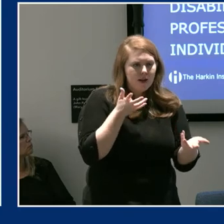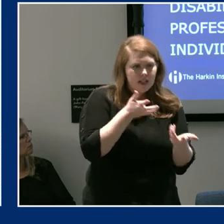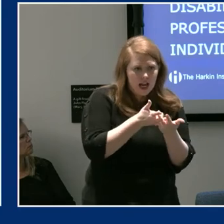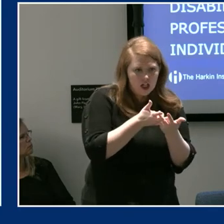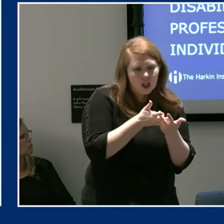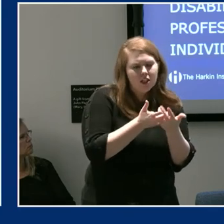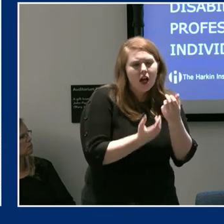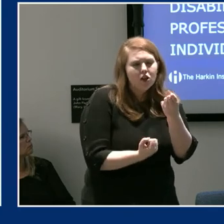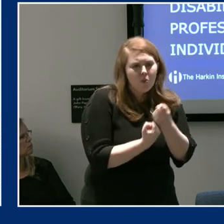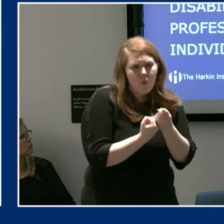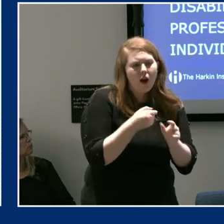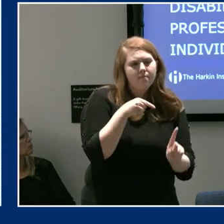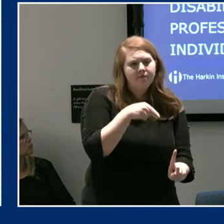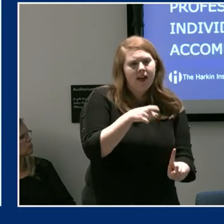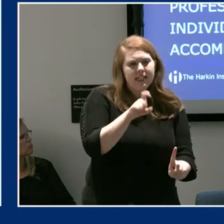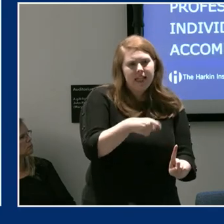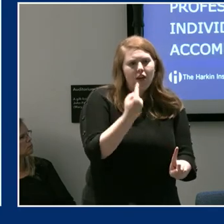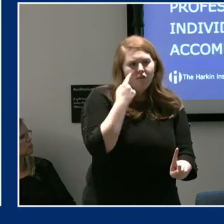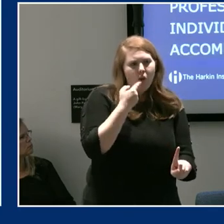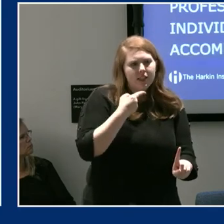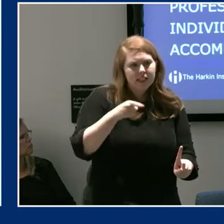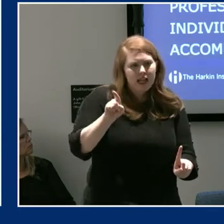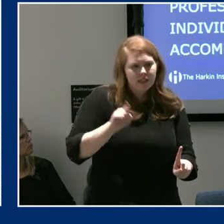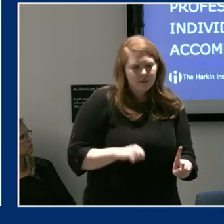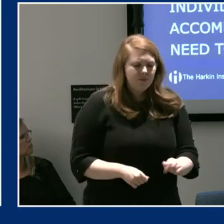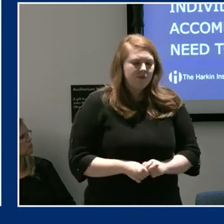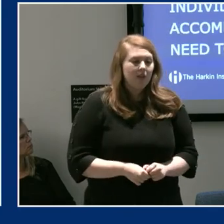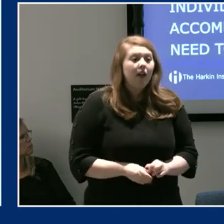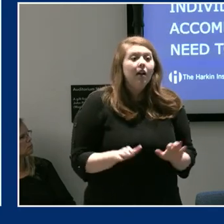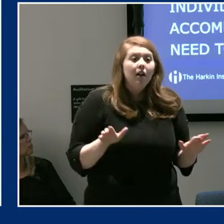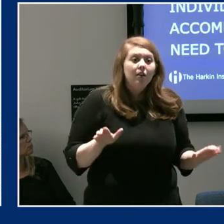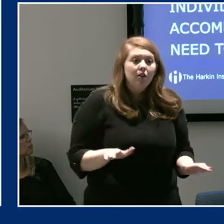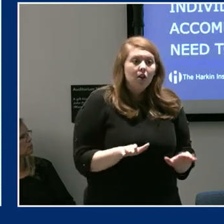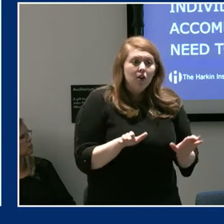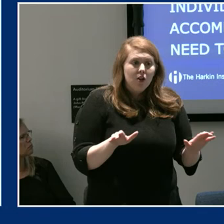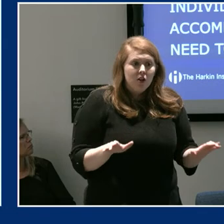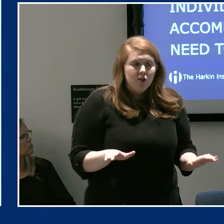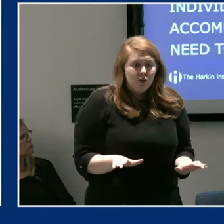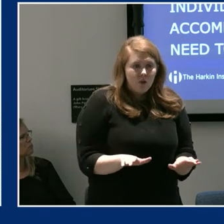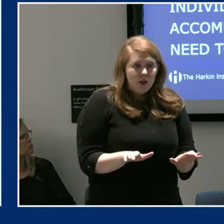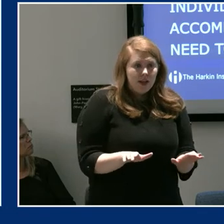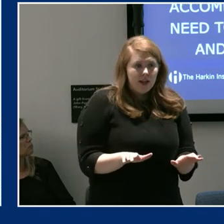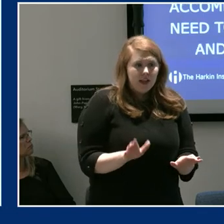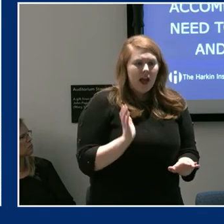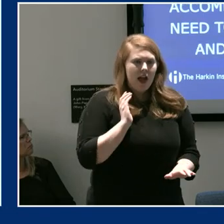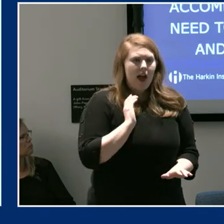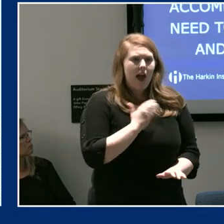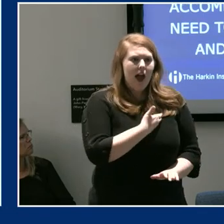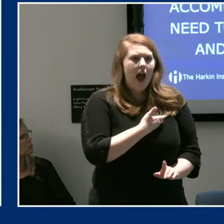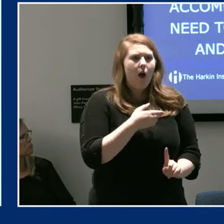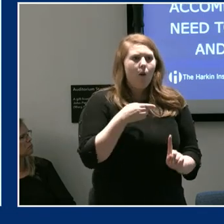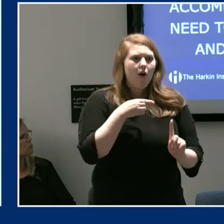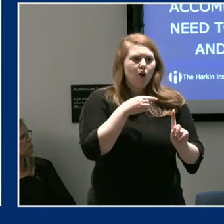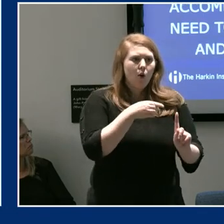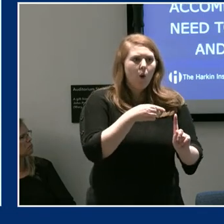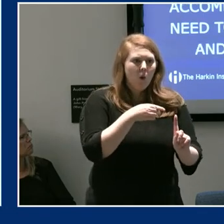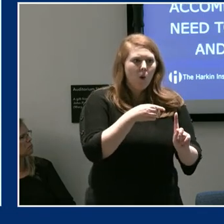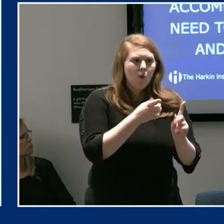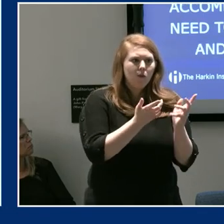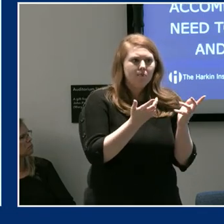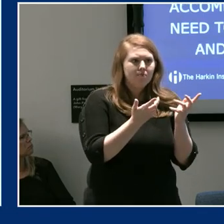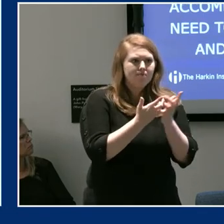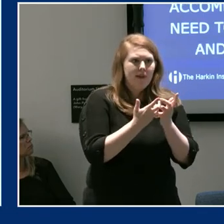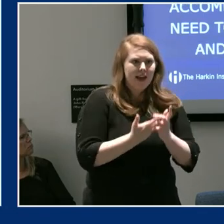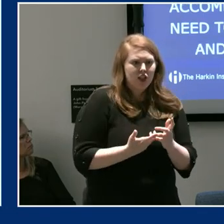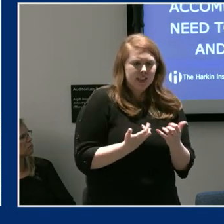they may need to be successful. And in doing so, our goal, again, aligned with what we've been discussing today,